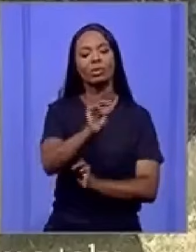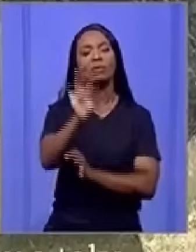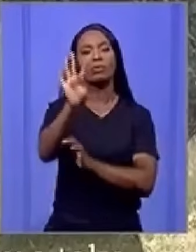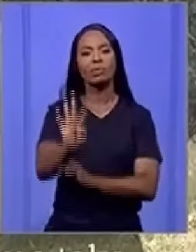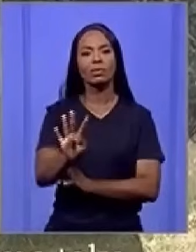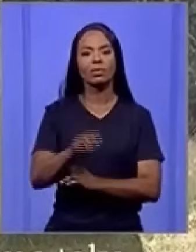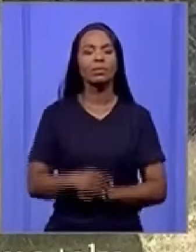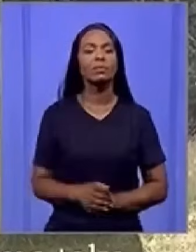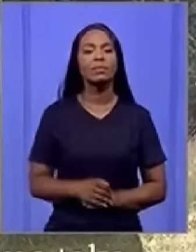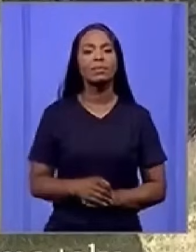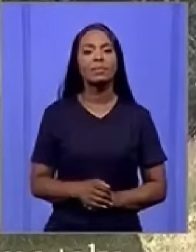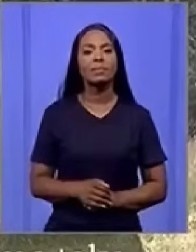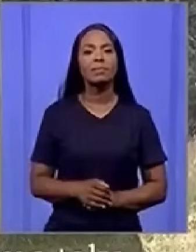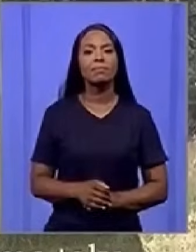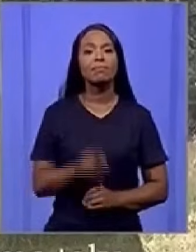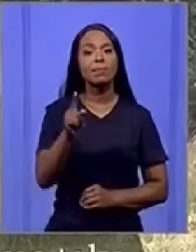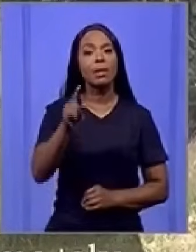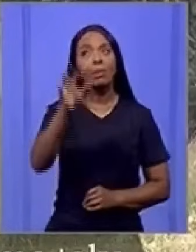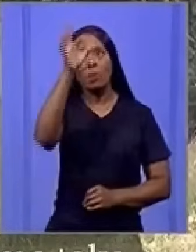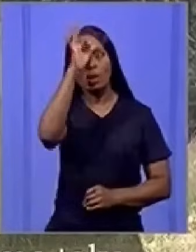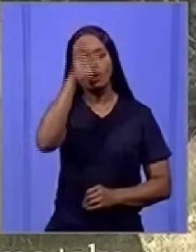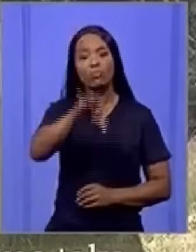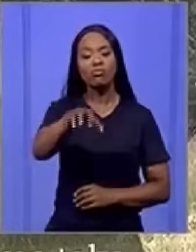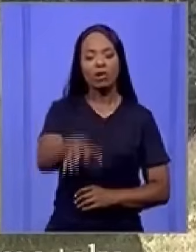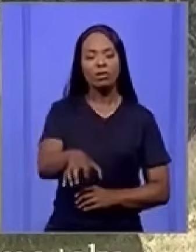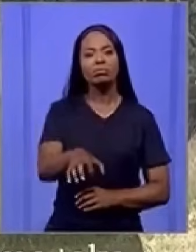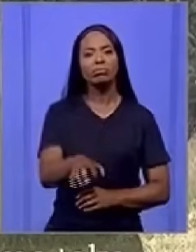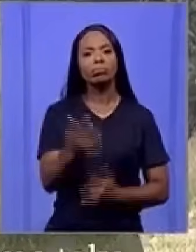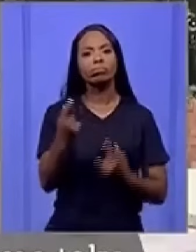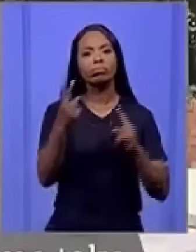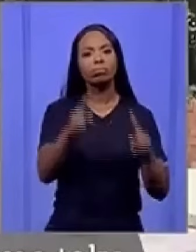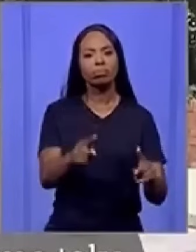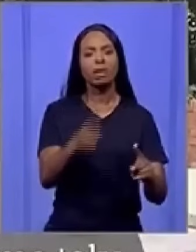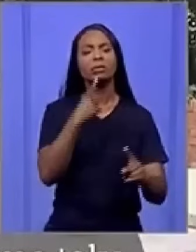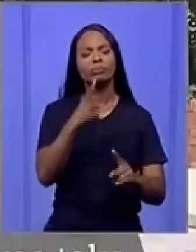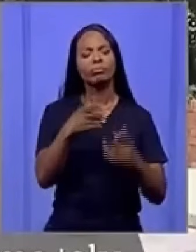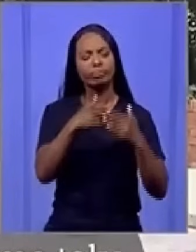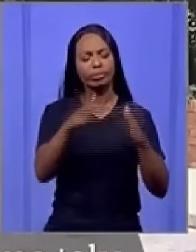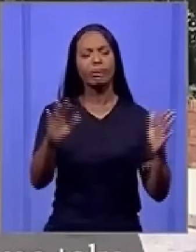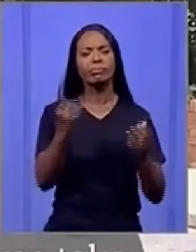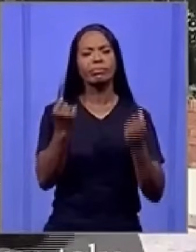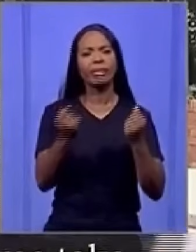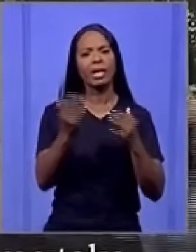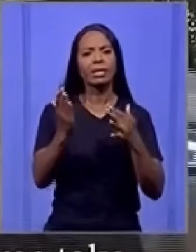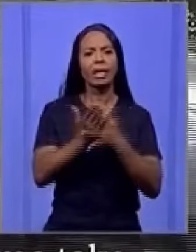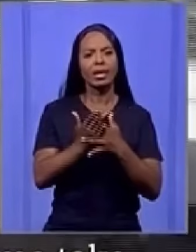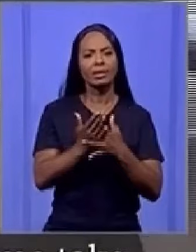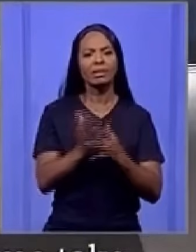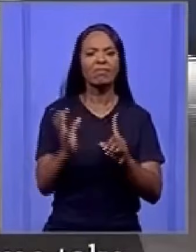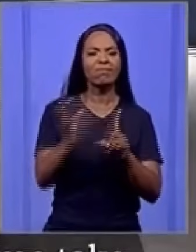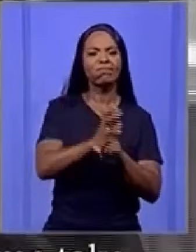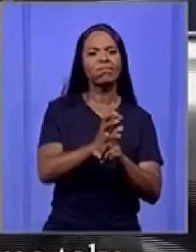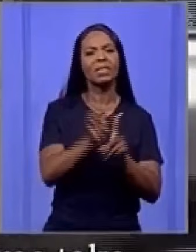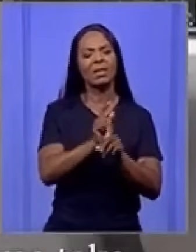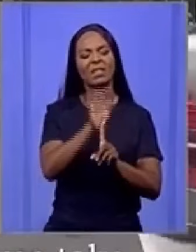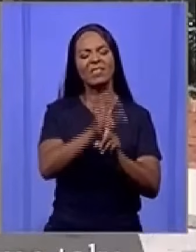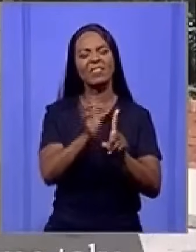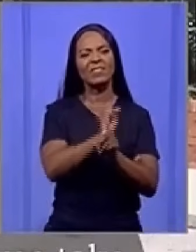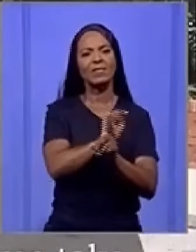sale foo mapodisi mo porofenseng a totobaditse fa go butswe kgetsi ya keteko le kgatako ya melao